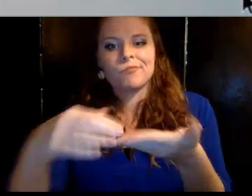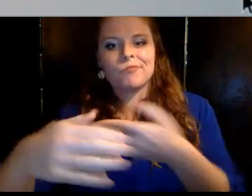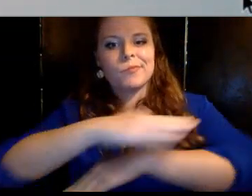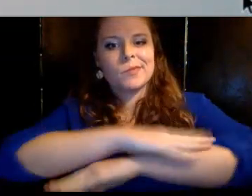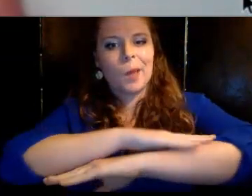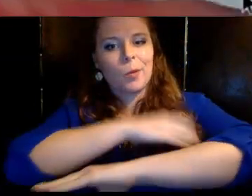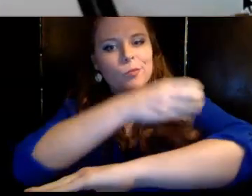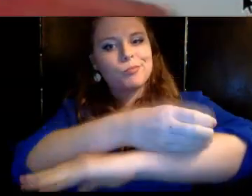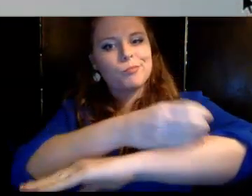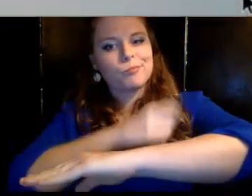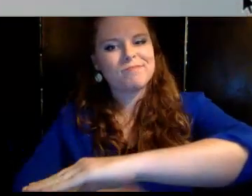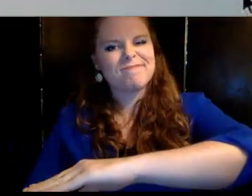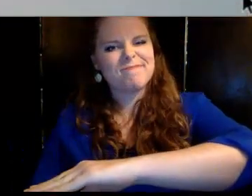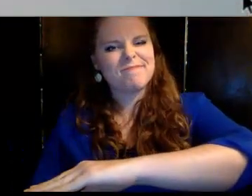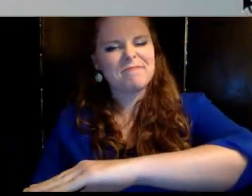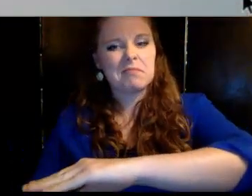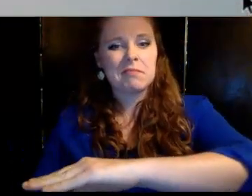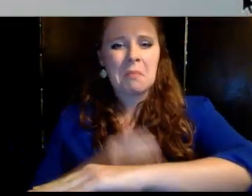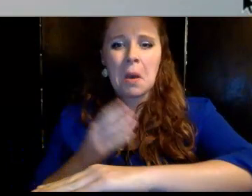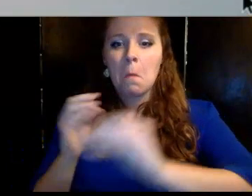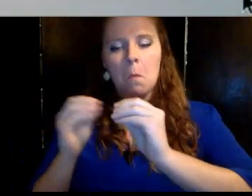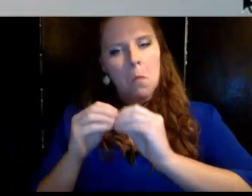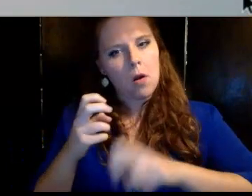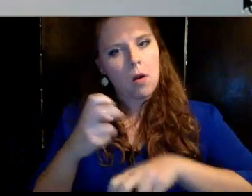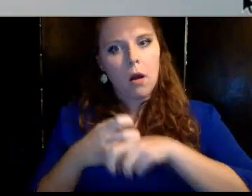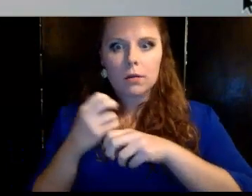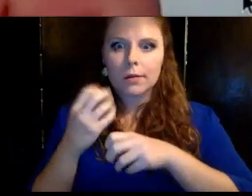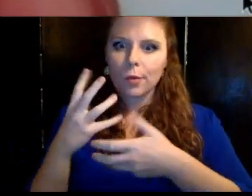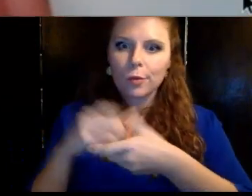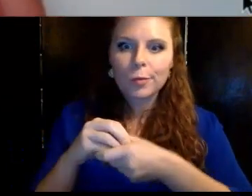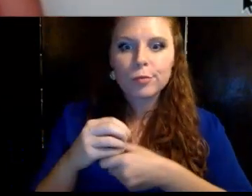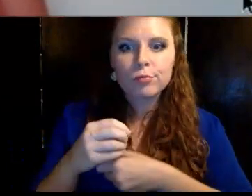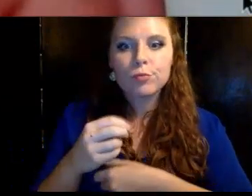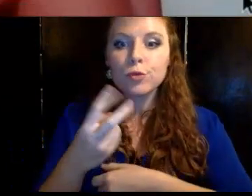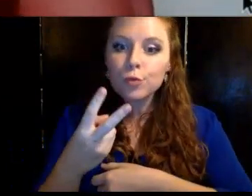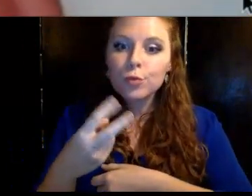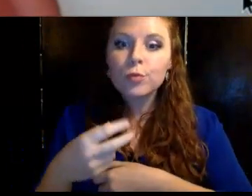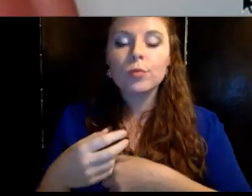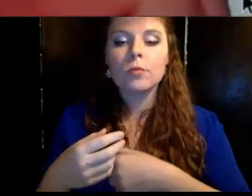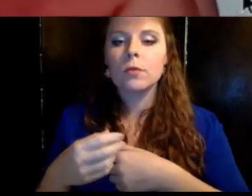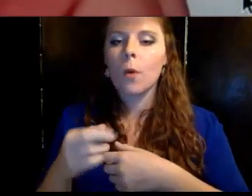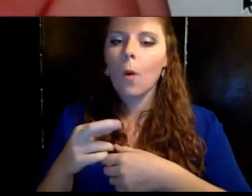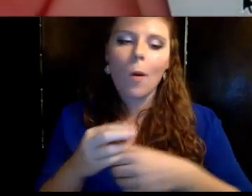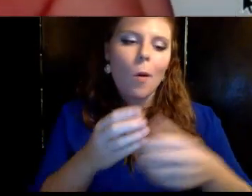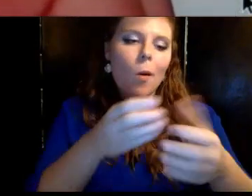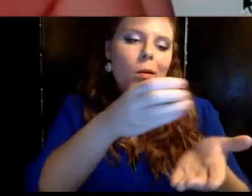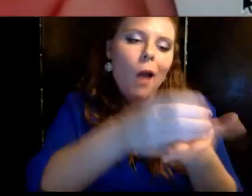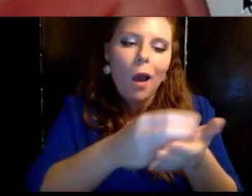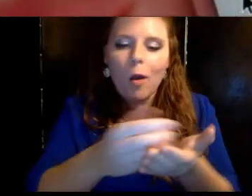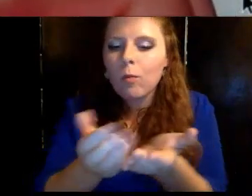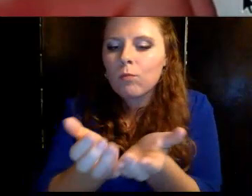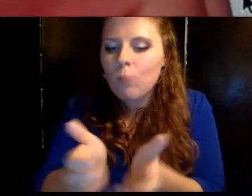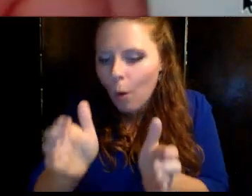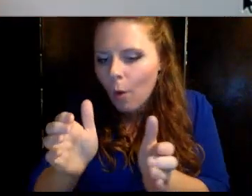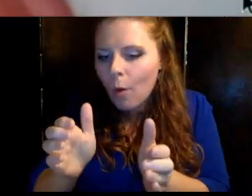table, but it might be harder to do two. It might be harder to do a cup and a bowl and a spoon